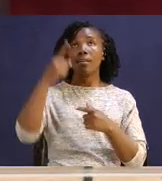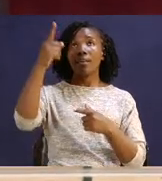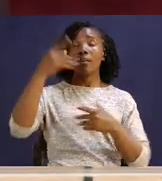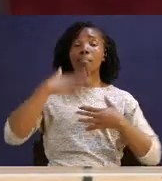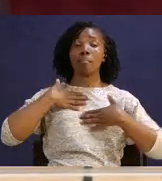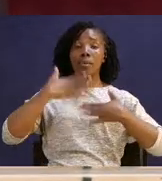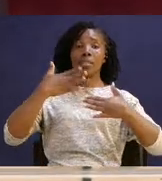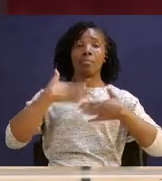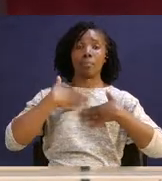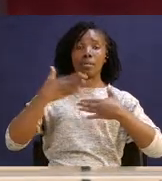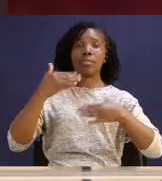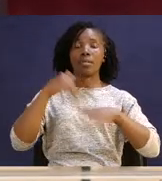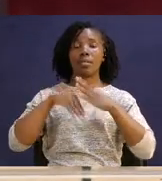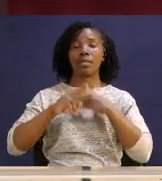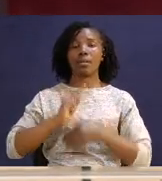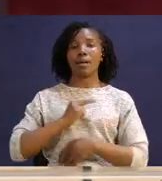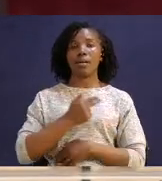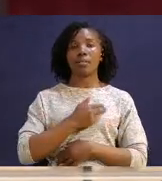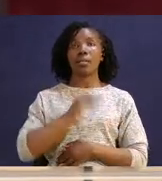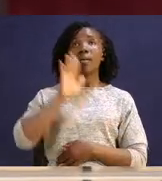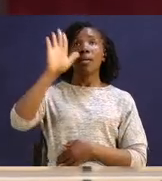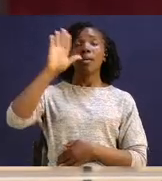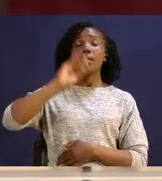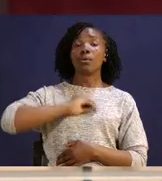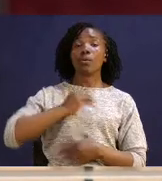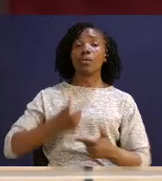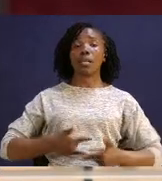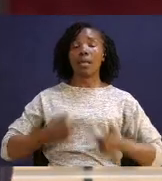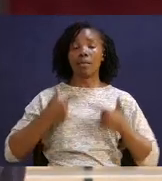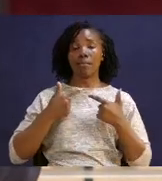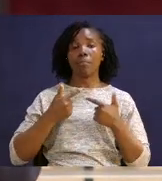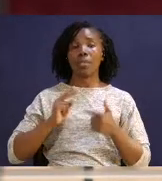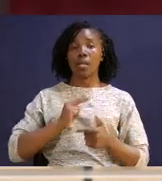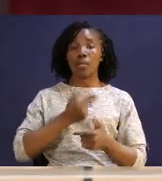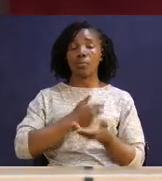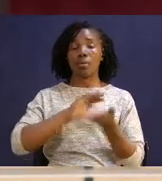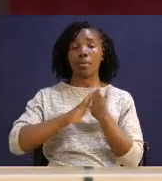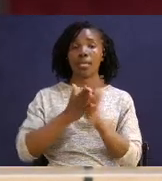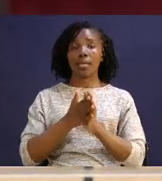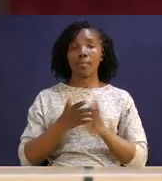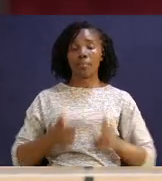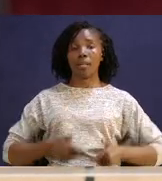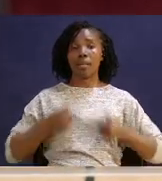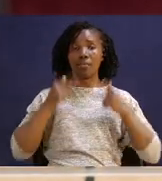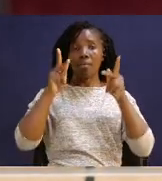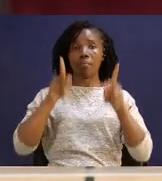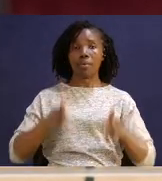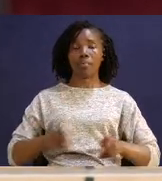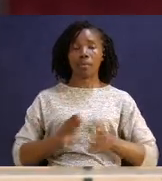us his own life, and we became living creatures.